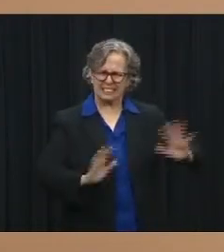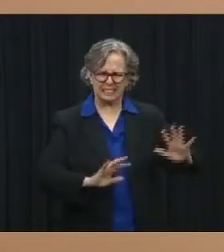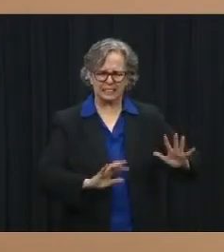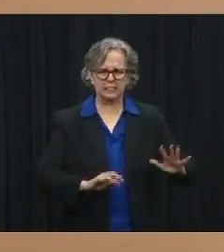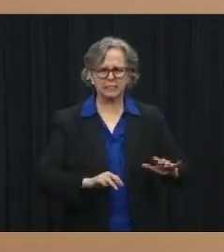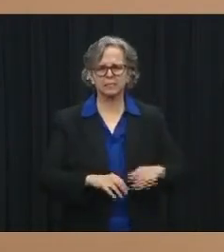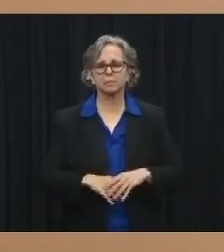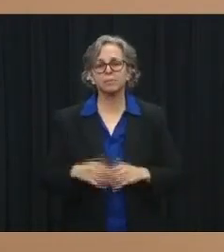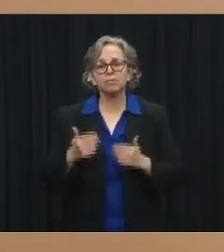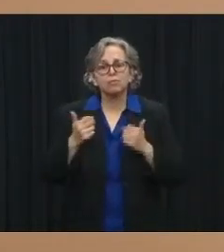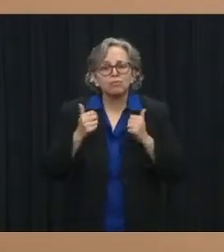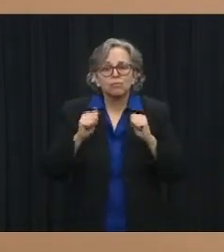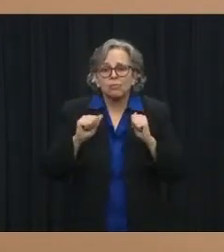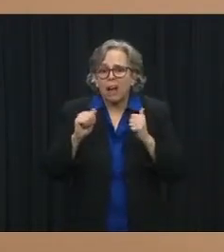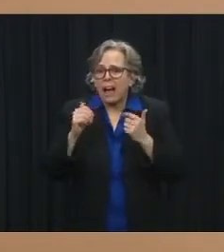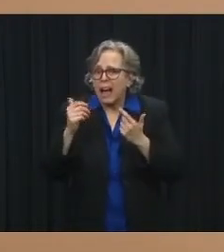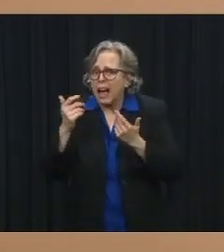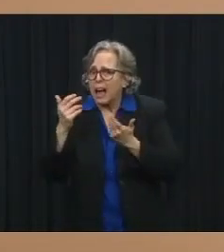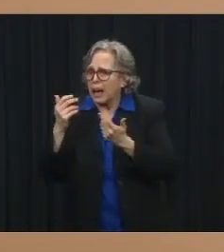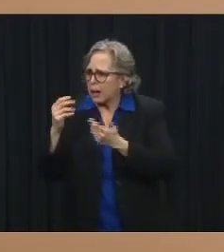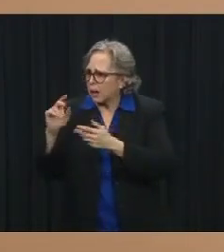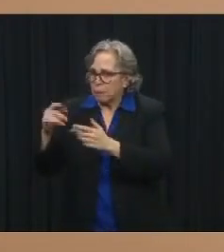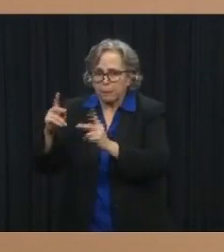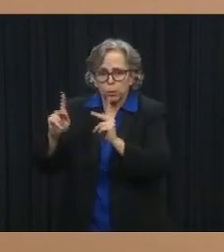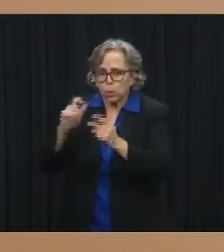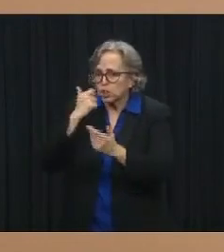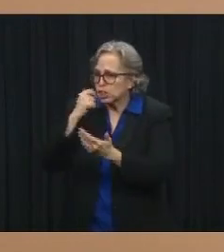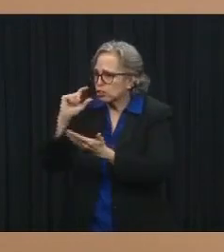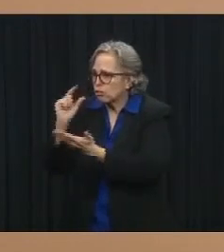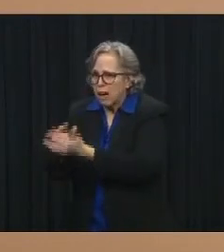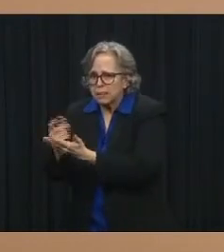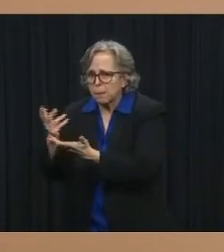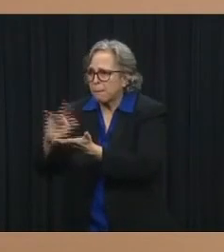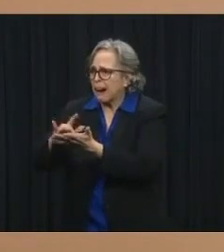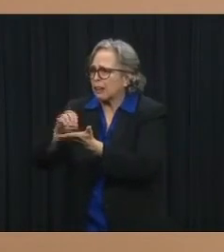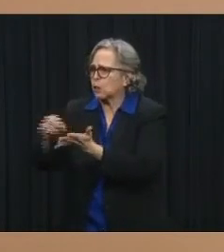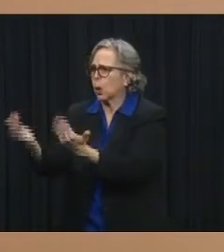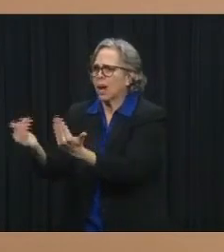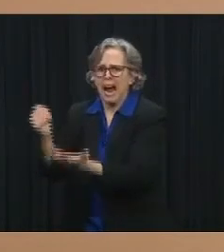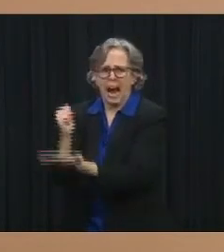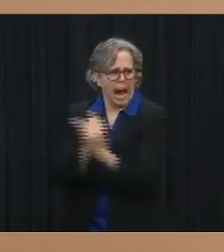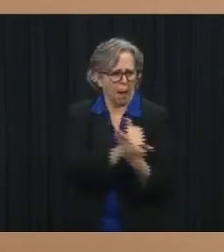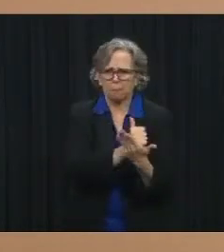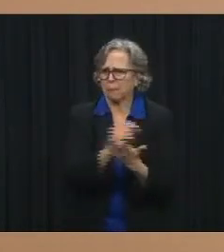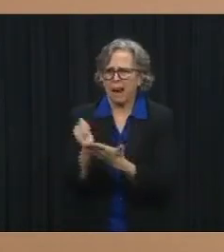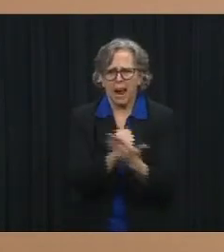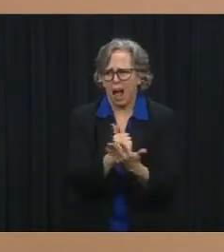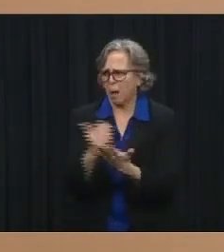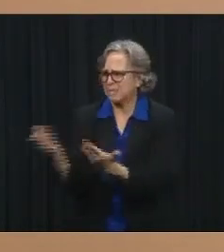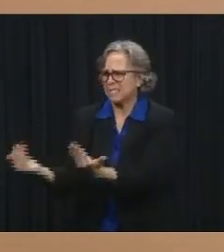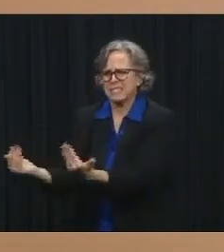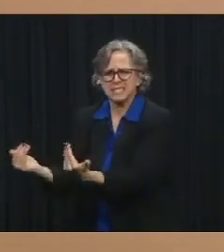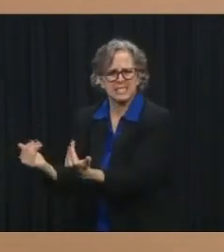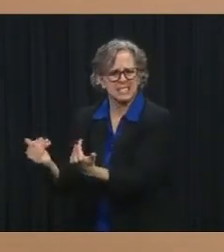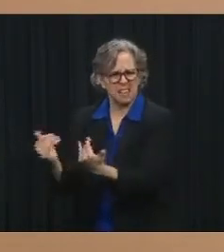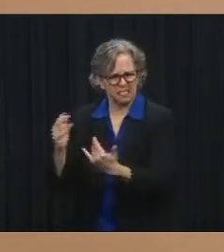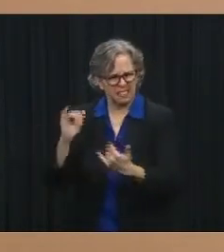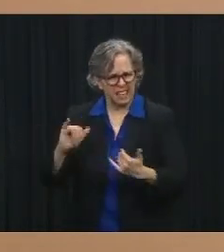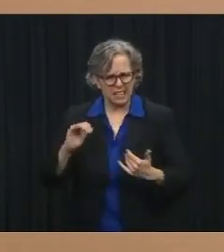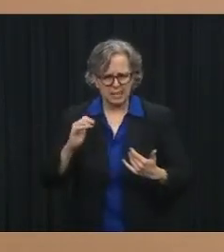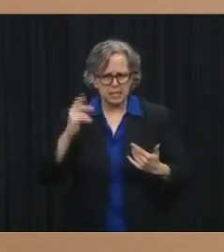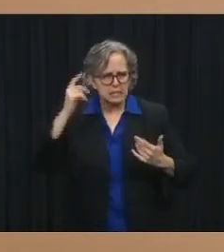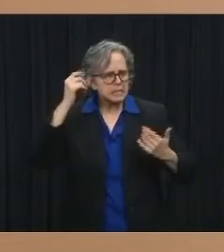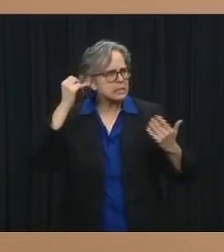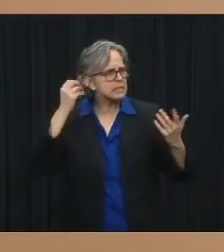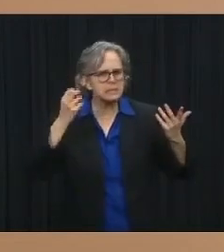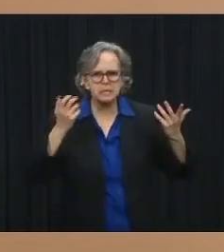up our personnel, and literally building hospitals and beds. That is the equation. That is the playbook in the